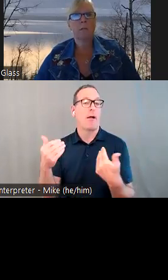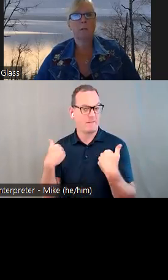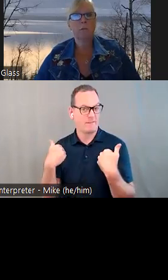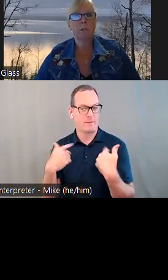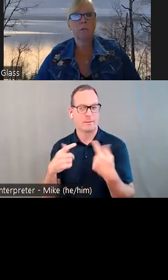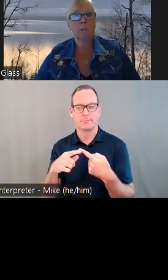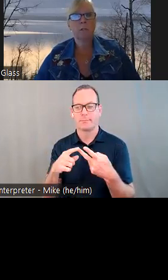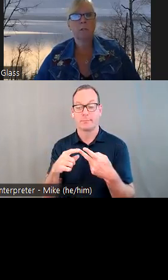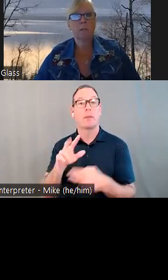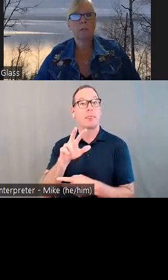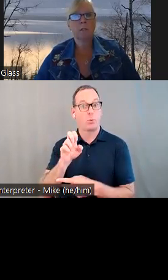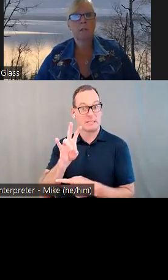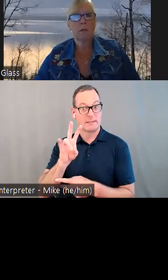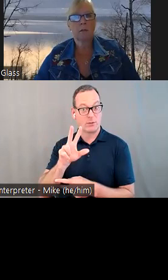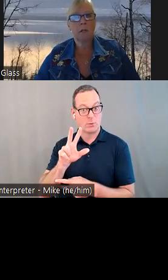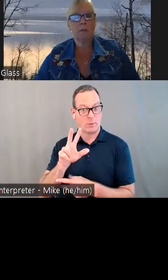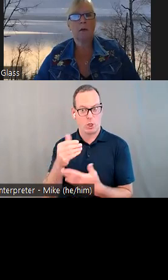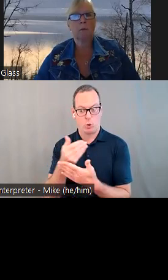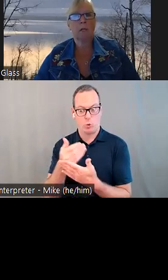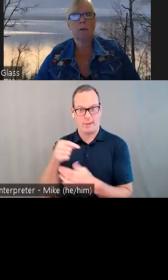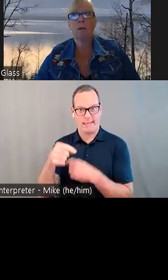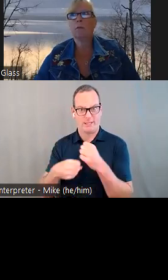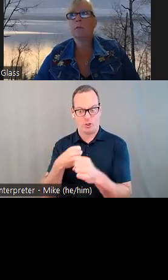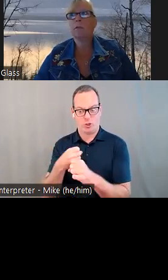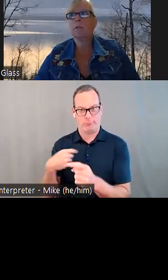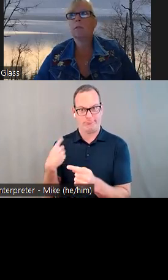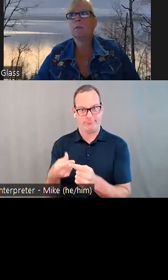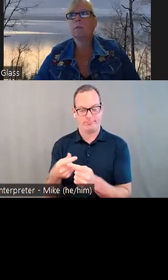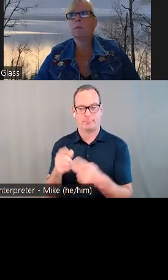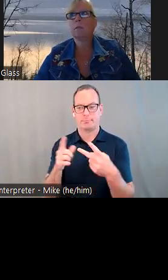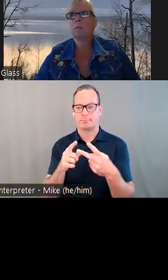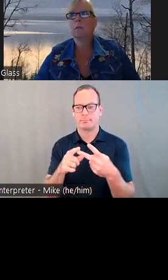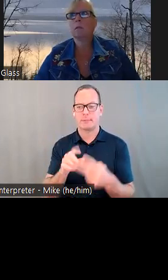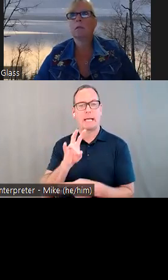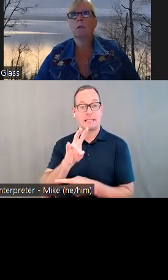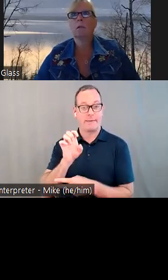373 new for this fiscal year, 785 were carryovers.